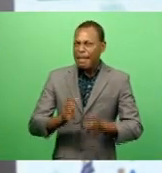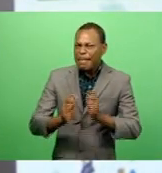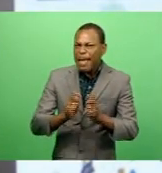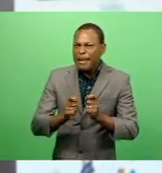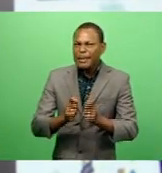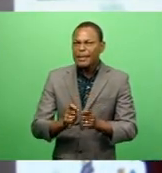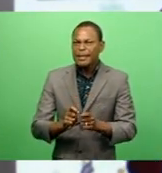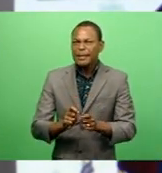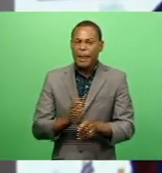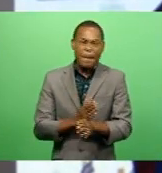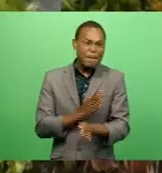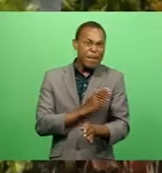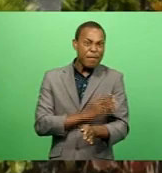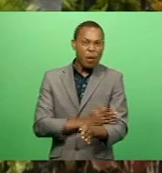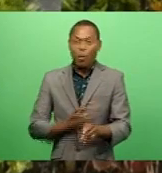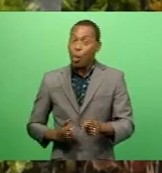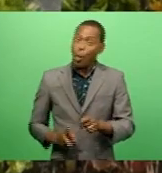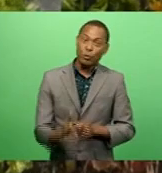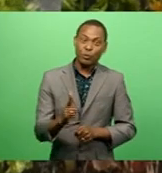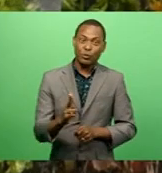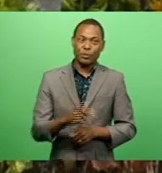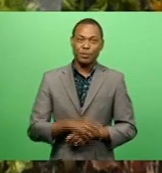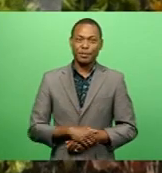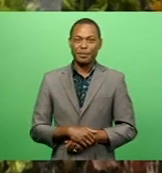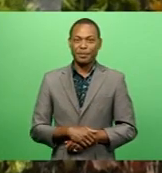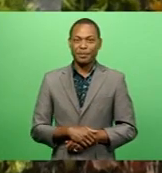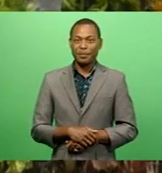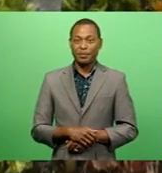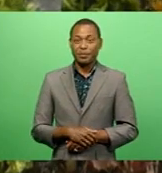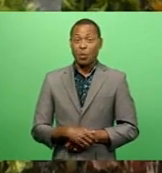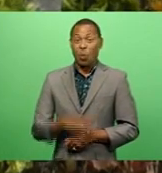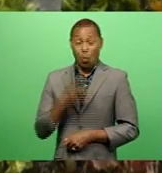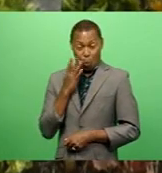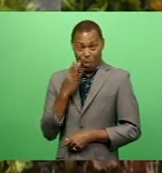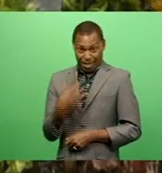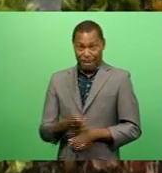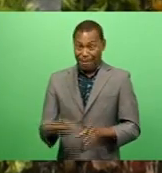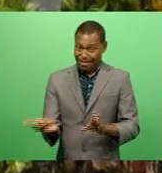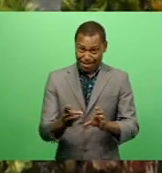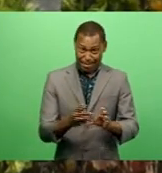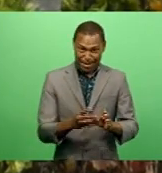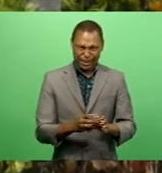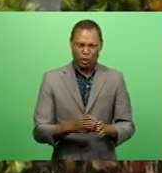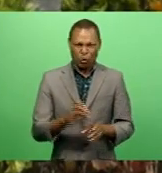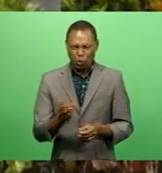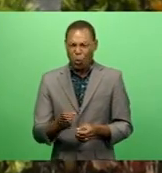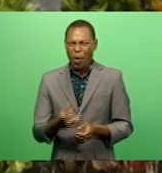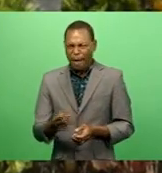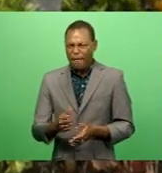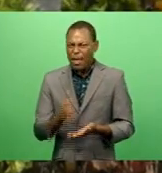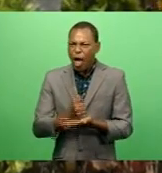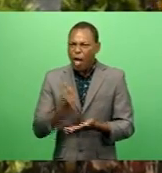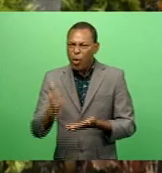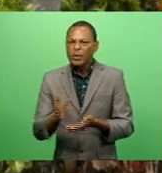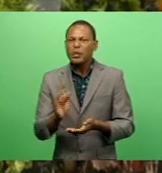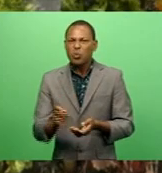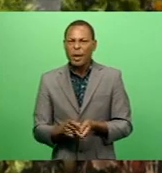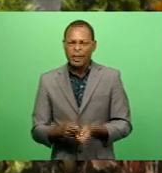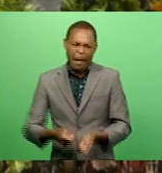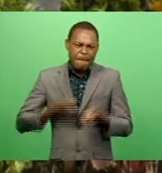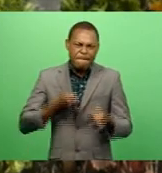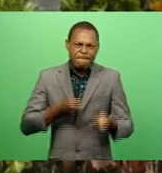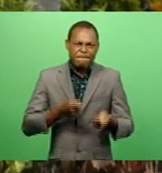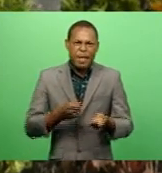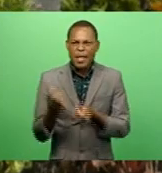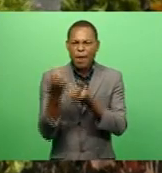it. It has to be thoroughly tested. Once the database is online, the relevant authorities have been urged to continue feeding information into the